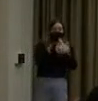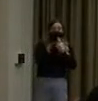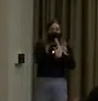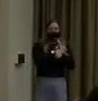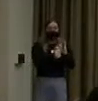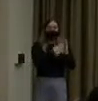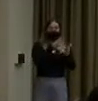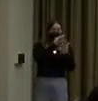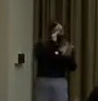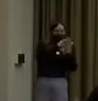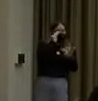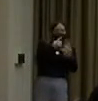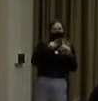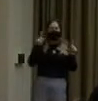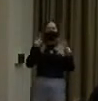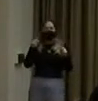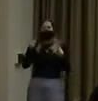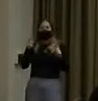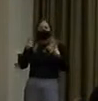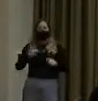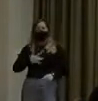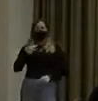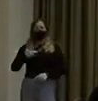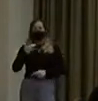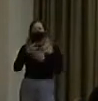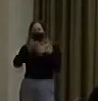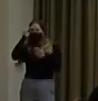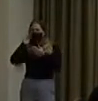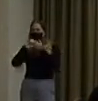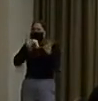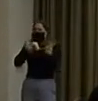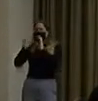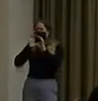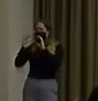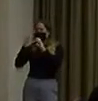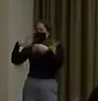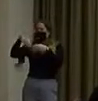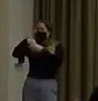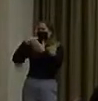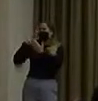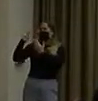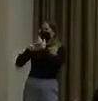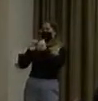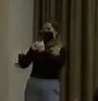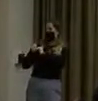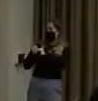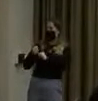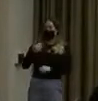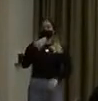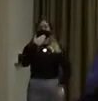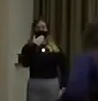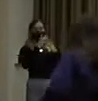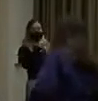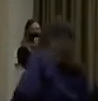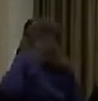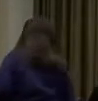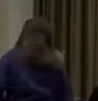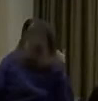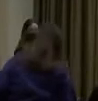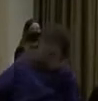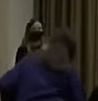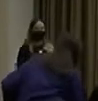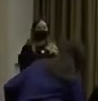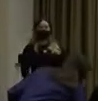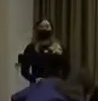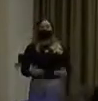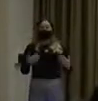that compassion, that empathy, the need to communicate? Mm-hmm. Thank you for that. I think it's a really great question, and